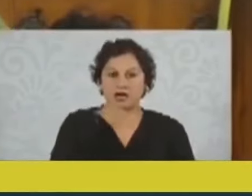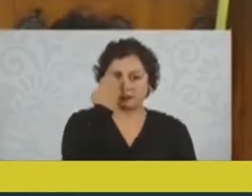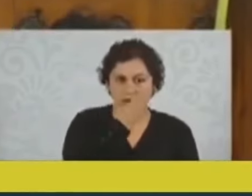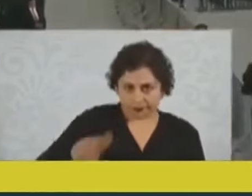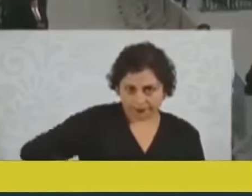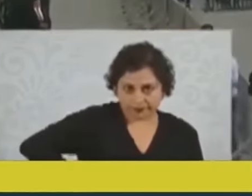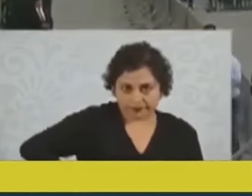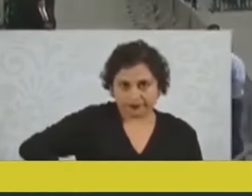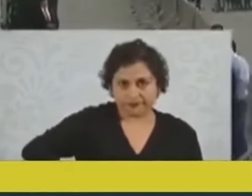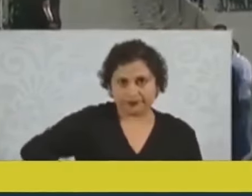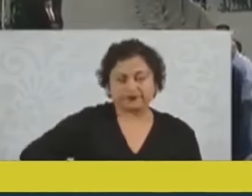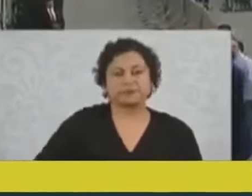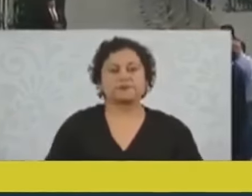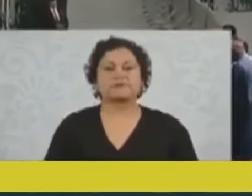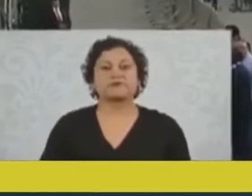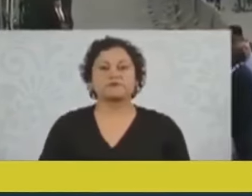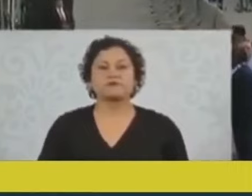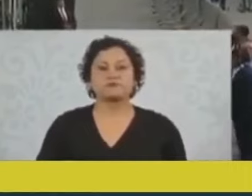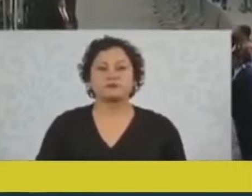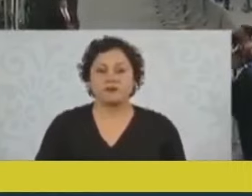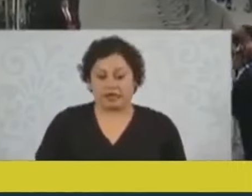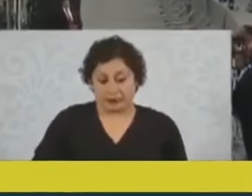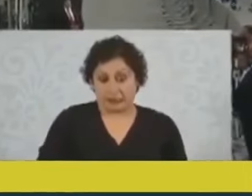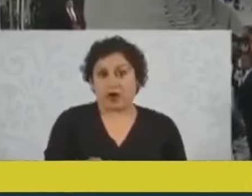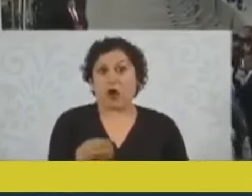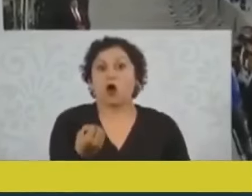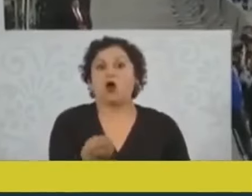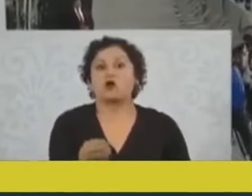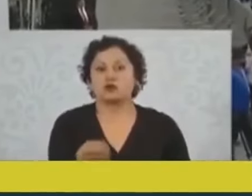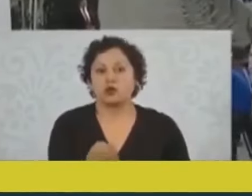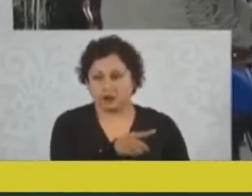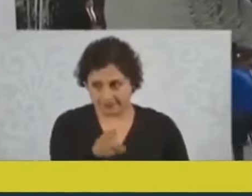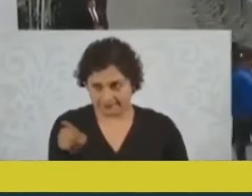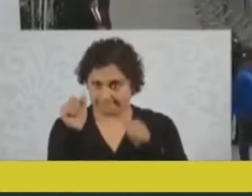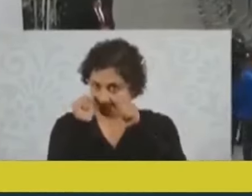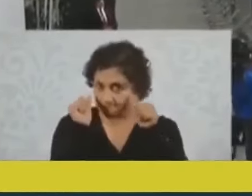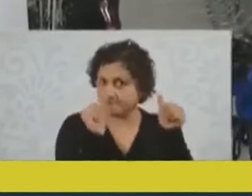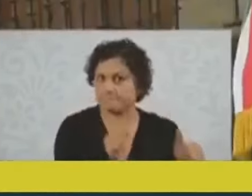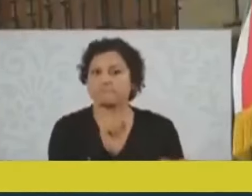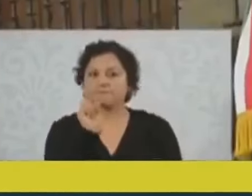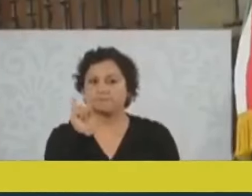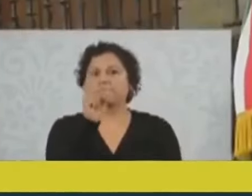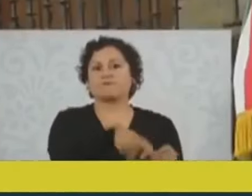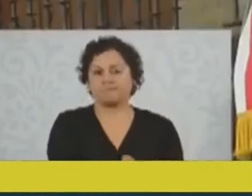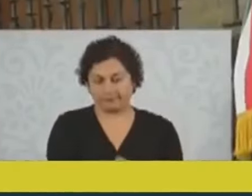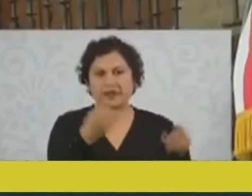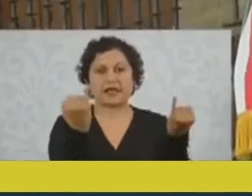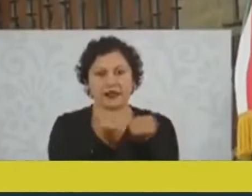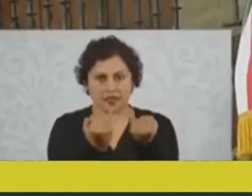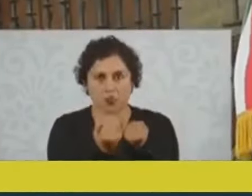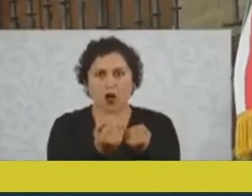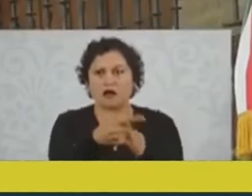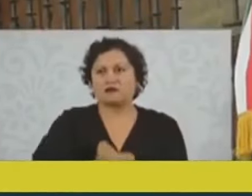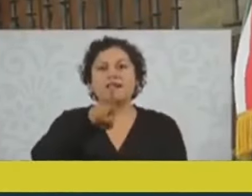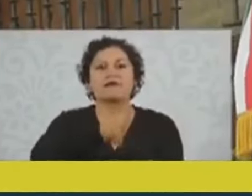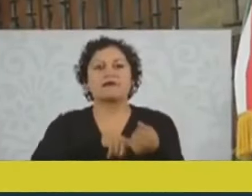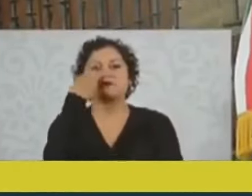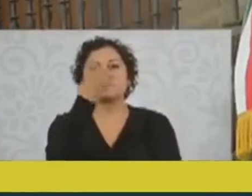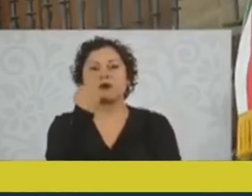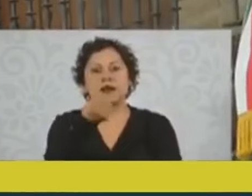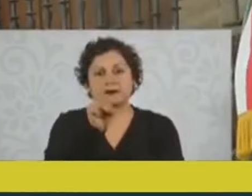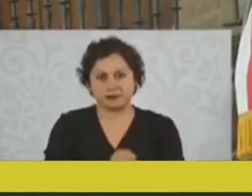scholarships if they are attending public schools. Also, in this